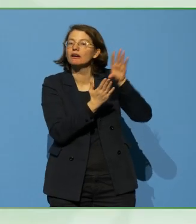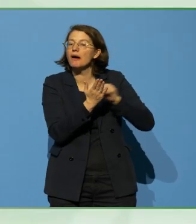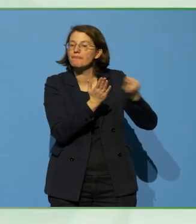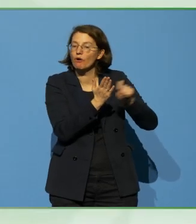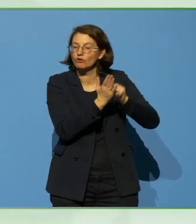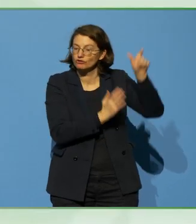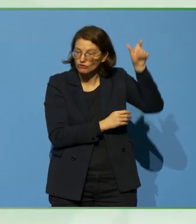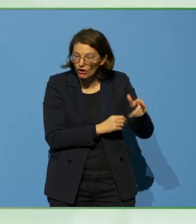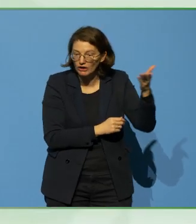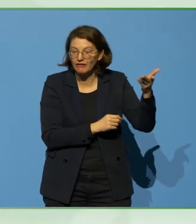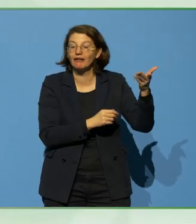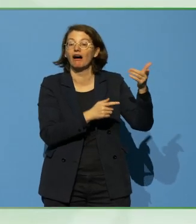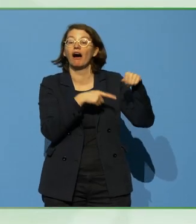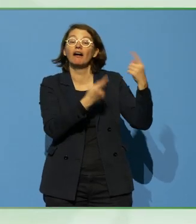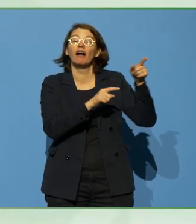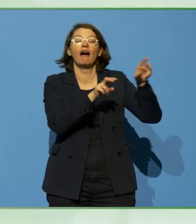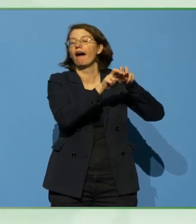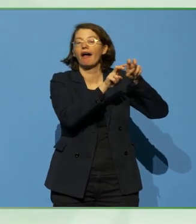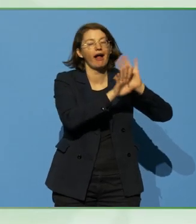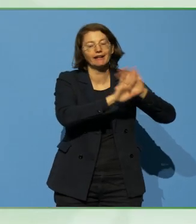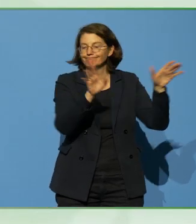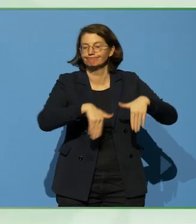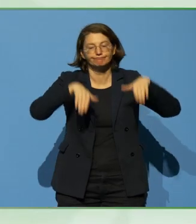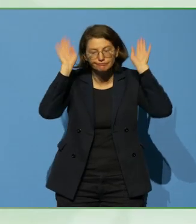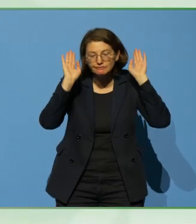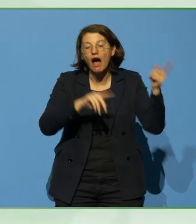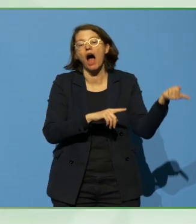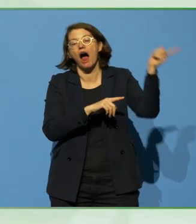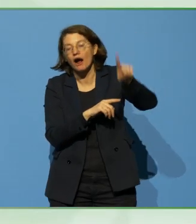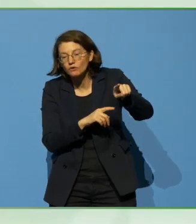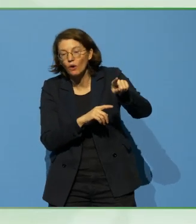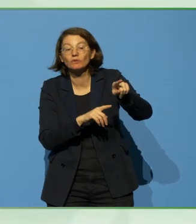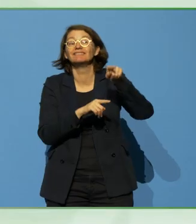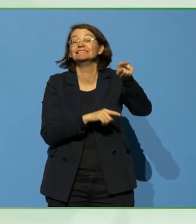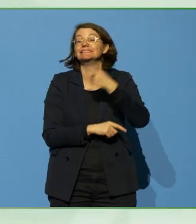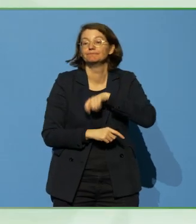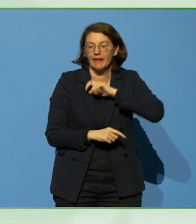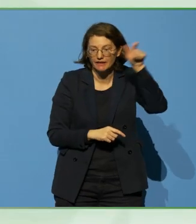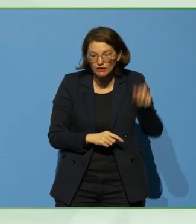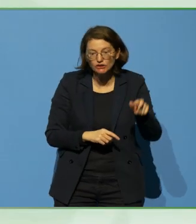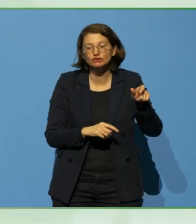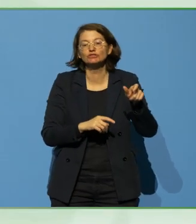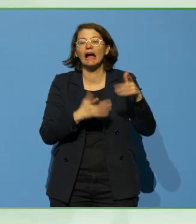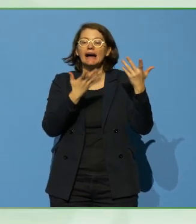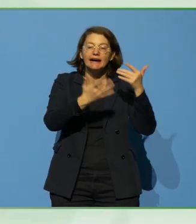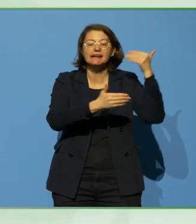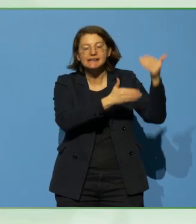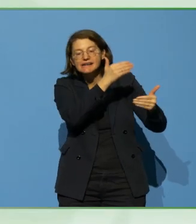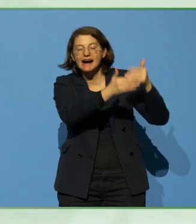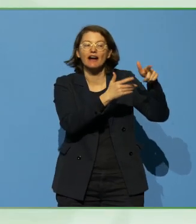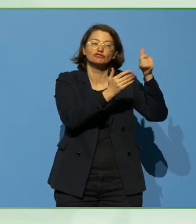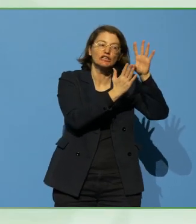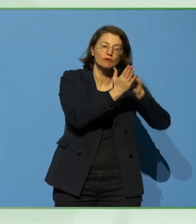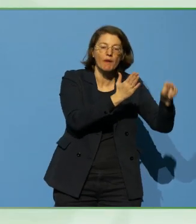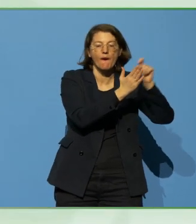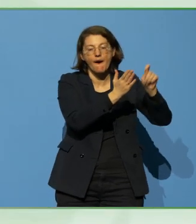Committee is still working on the report. It got, I think, 1,500 amendments or something like that. They're